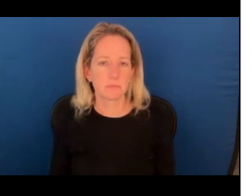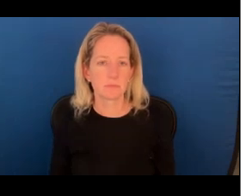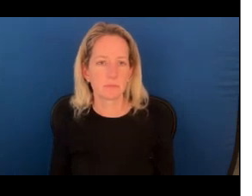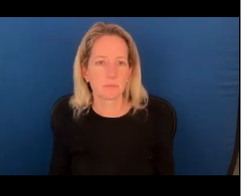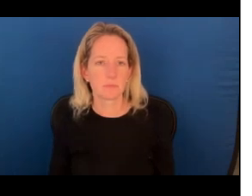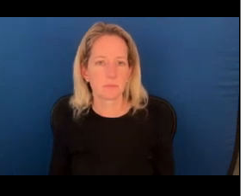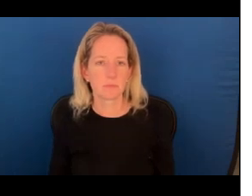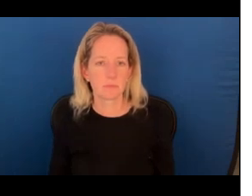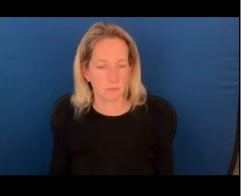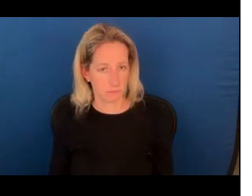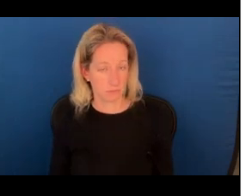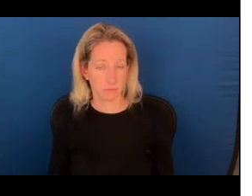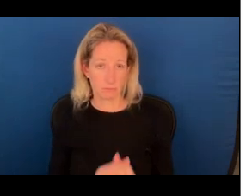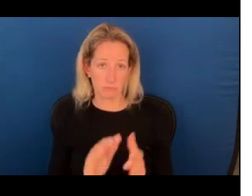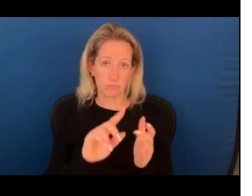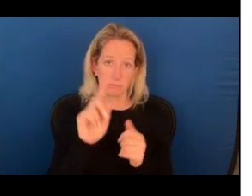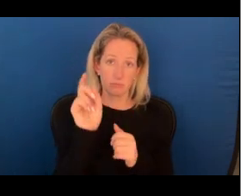Do you know if New York has,